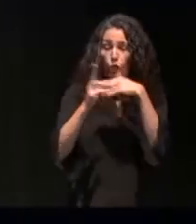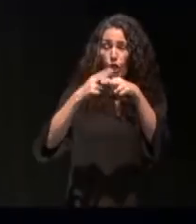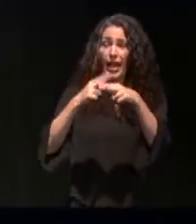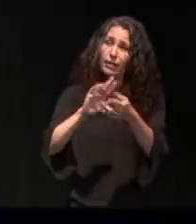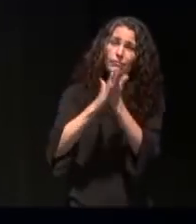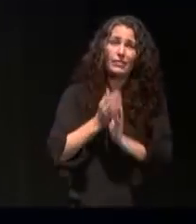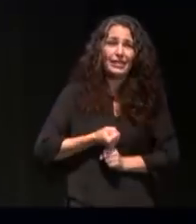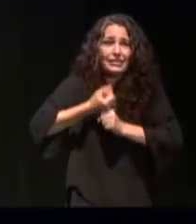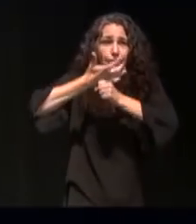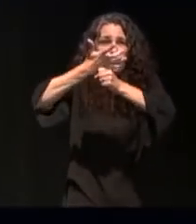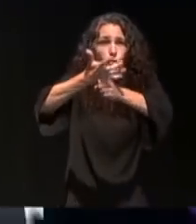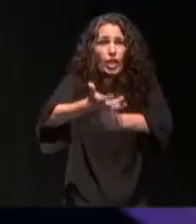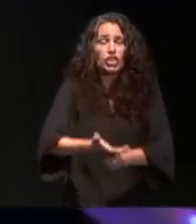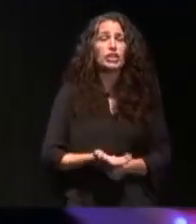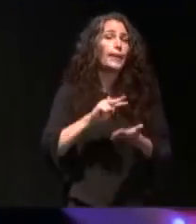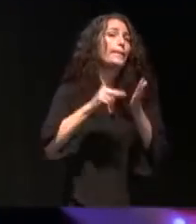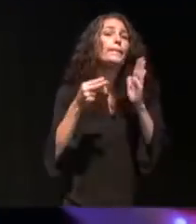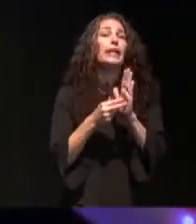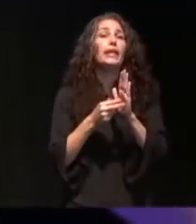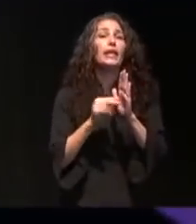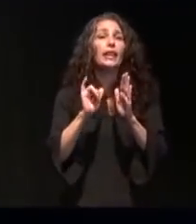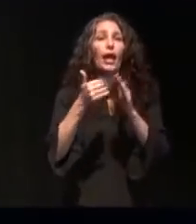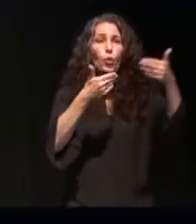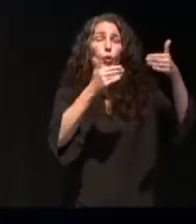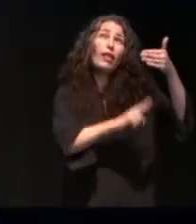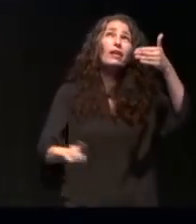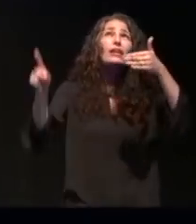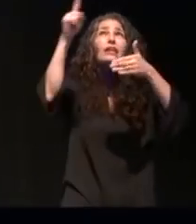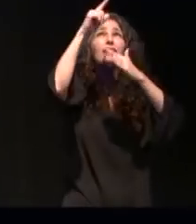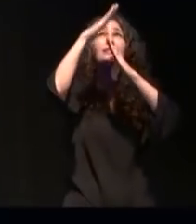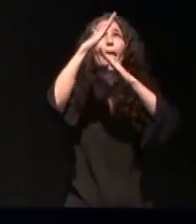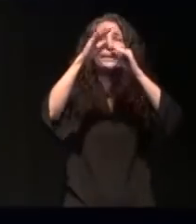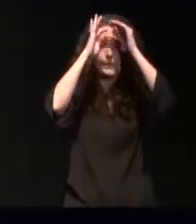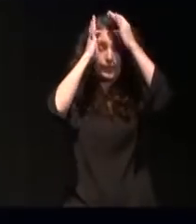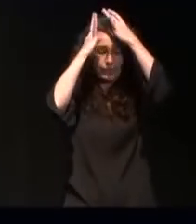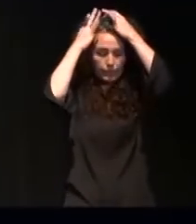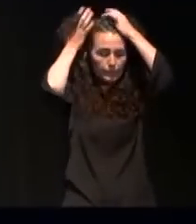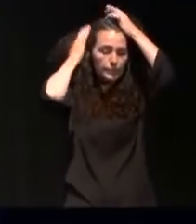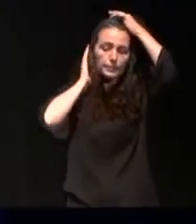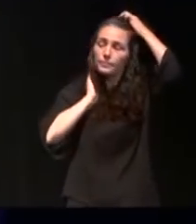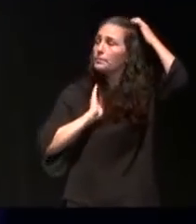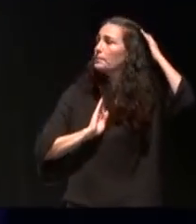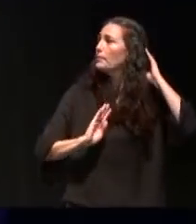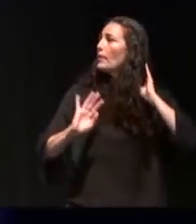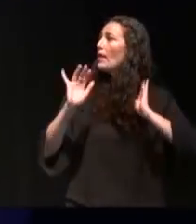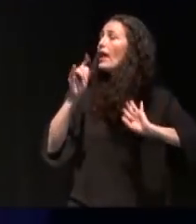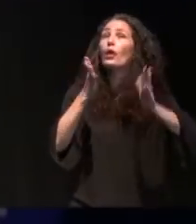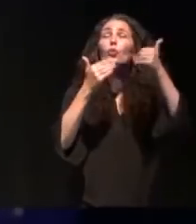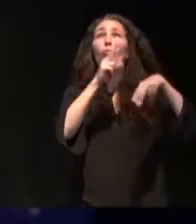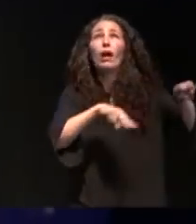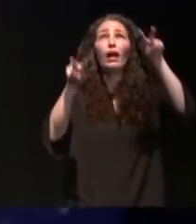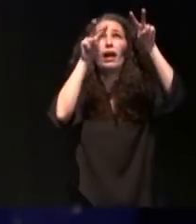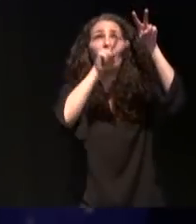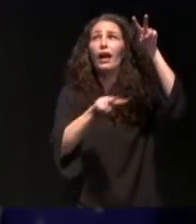into expression. We're talking about the room at the top and the room, the